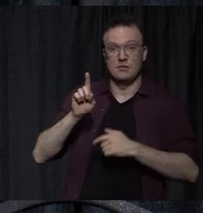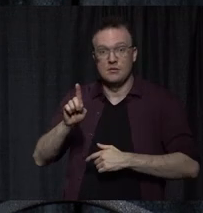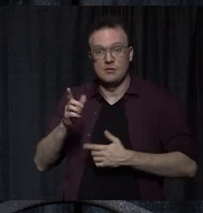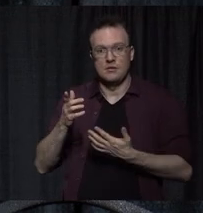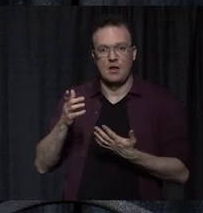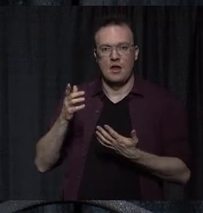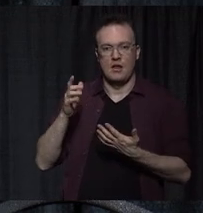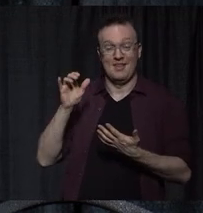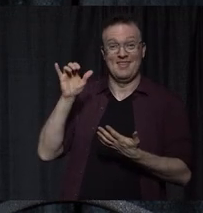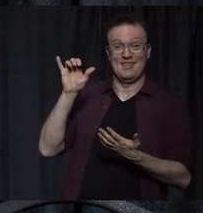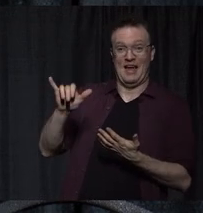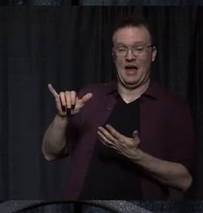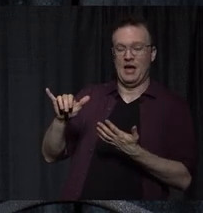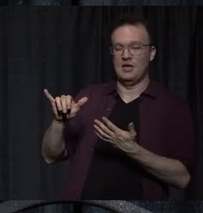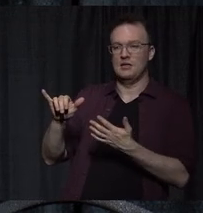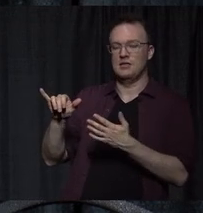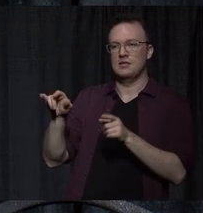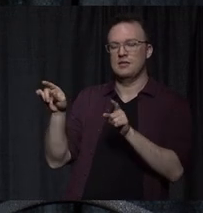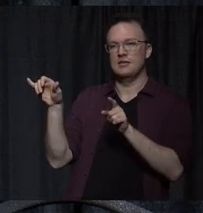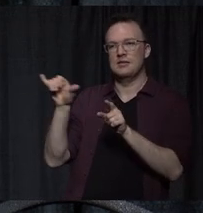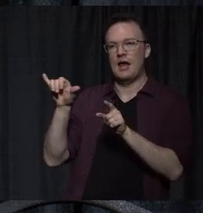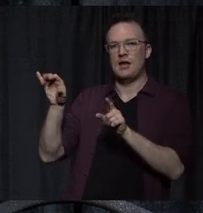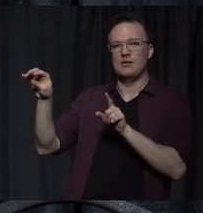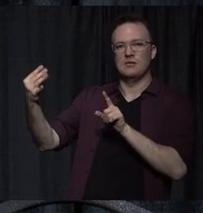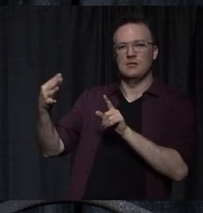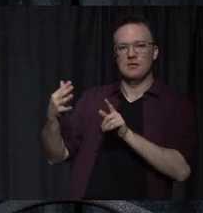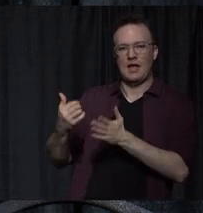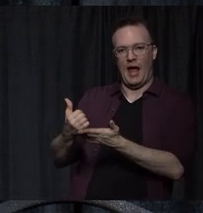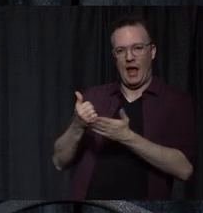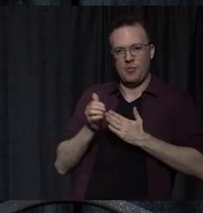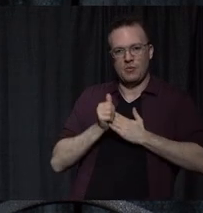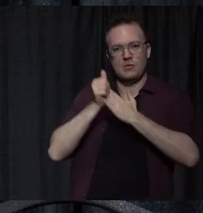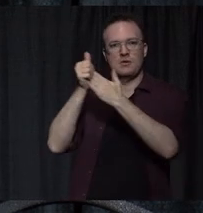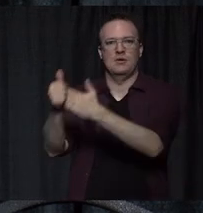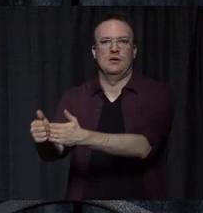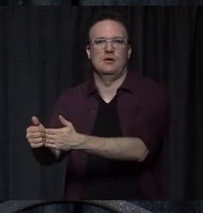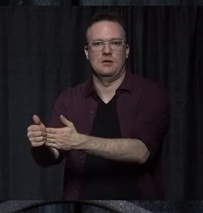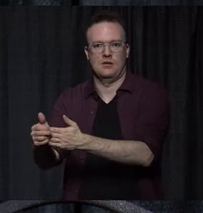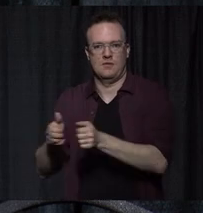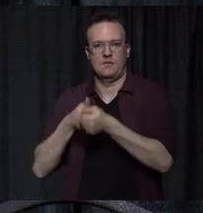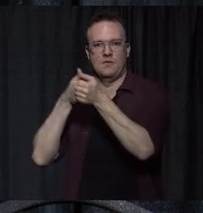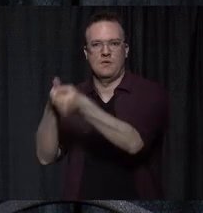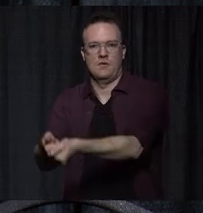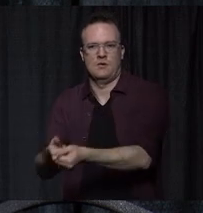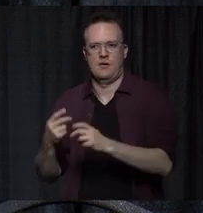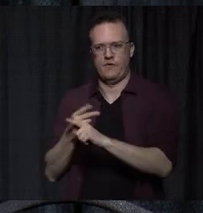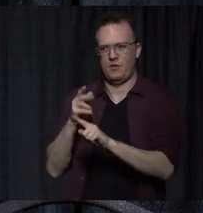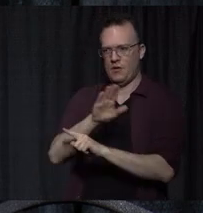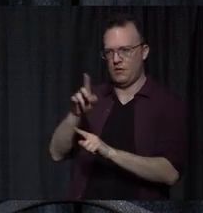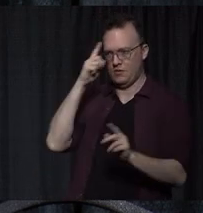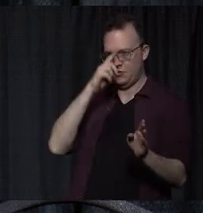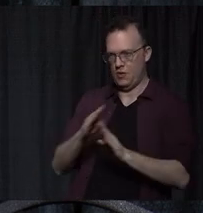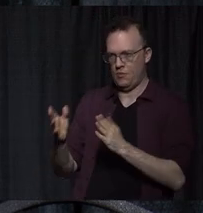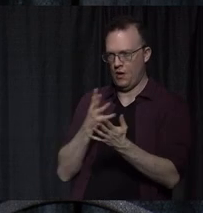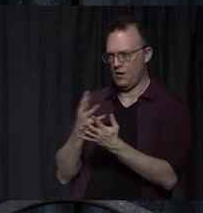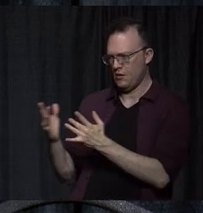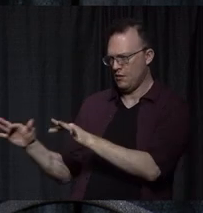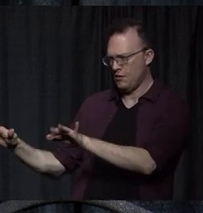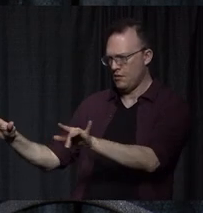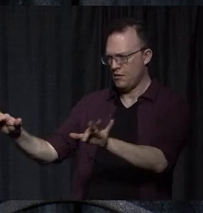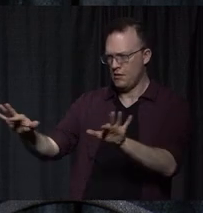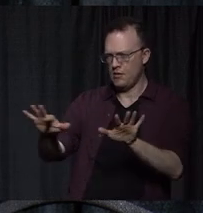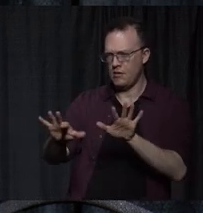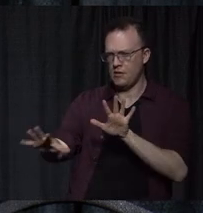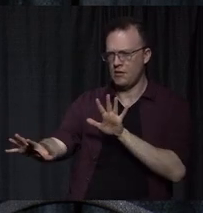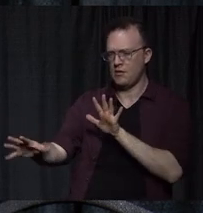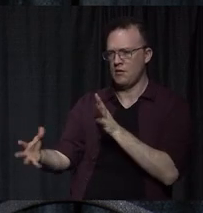has been a bit of a guiding post for me to figure out what their strategies are and then to create